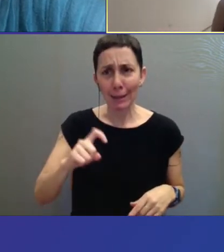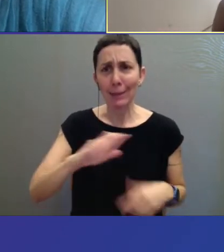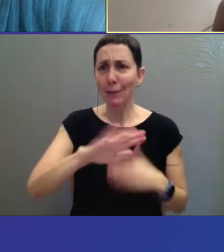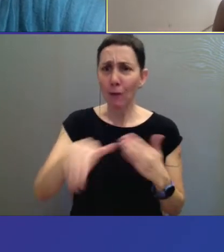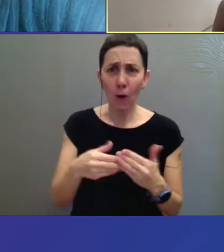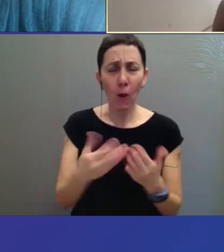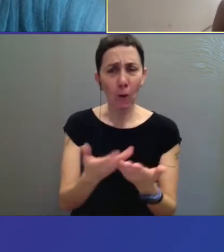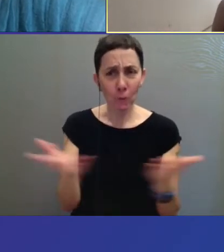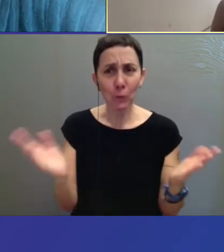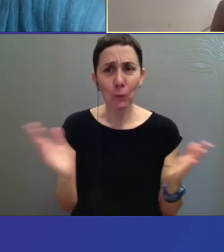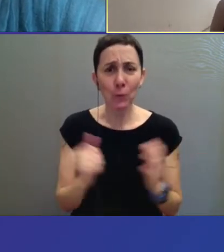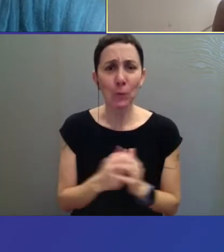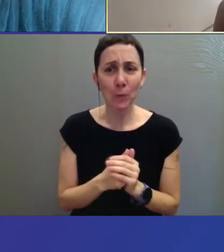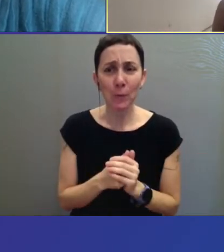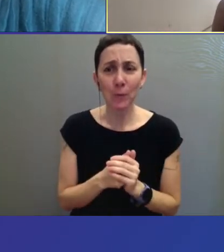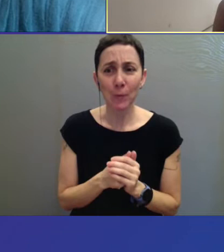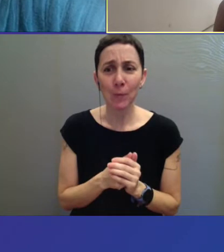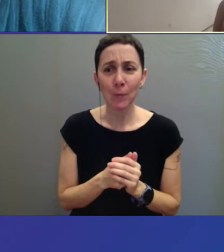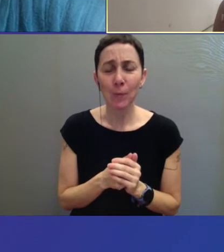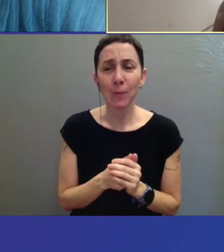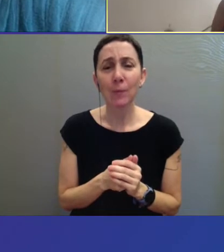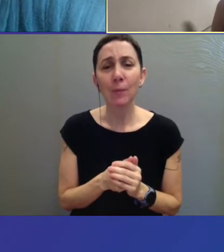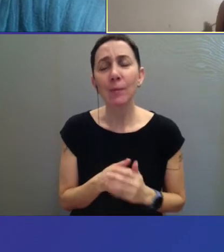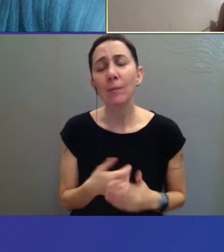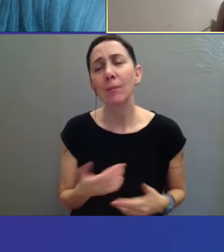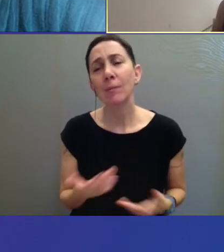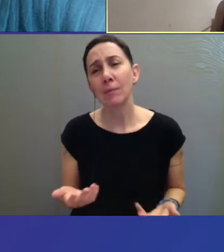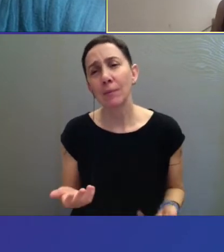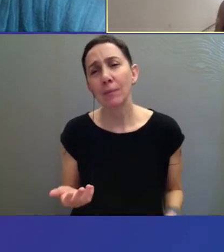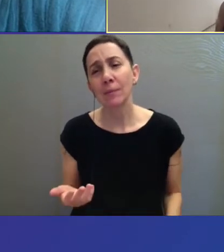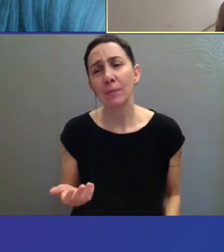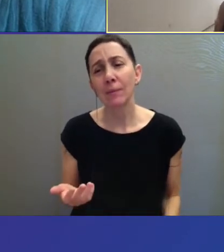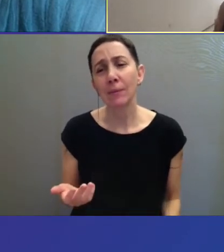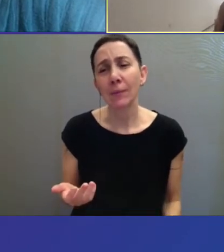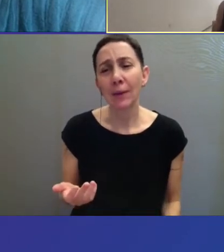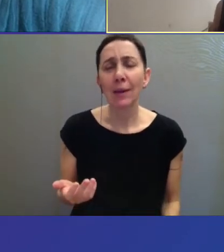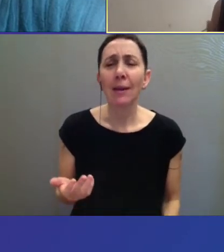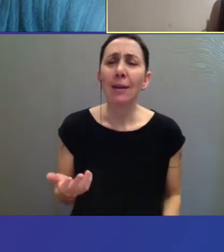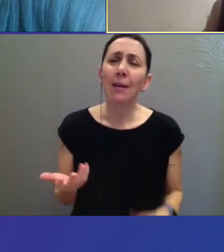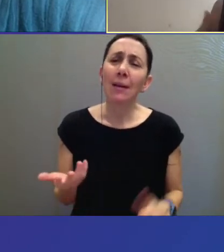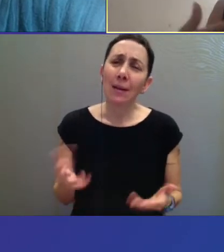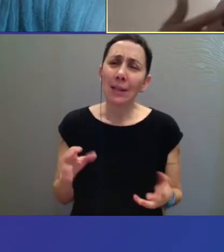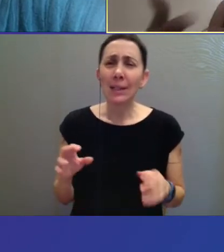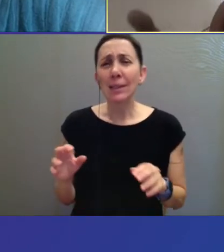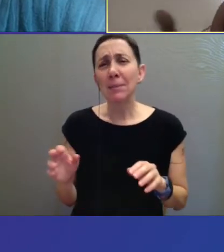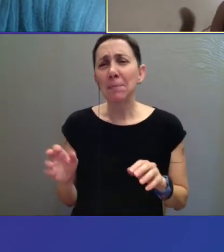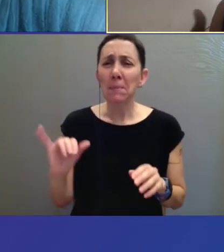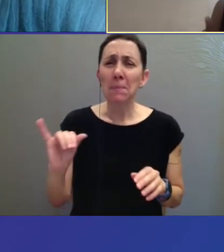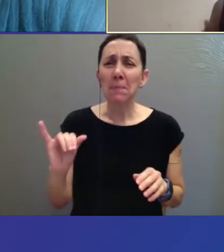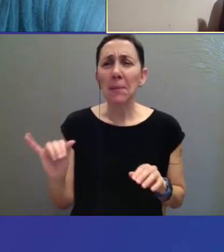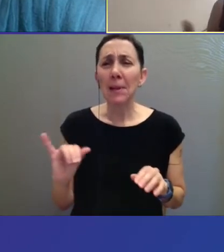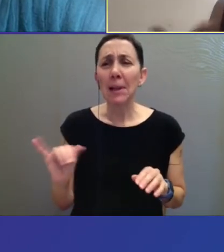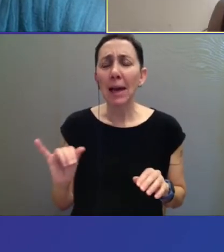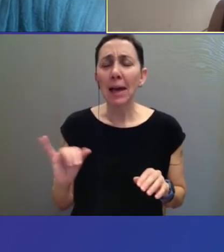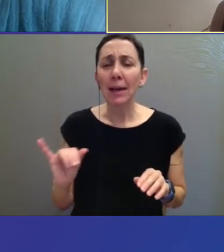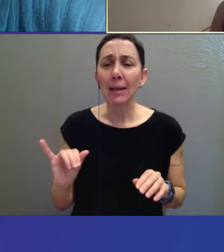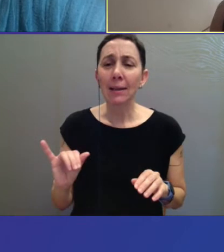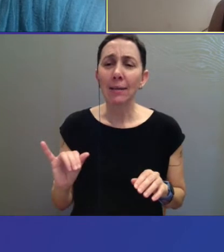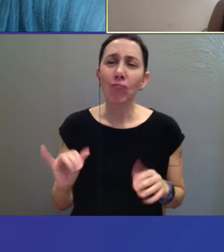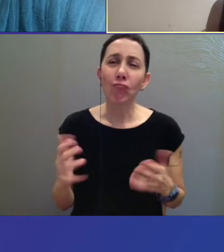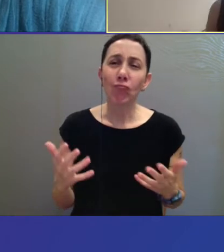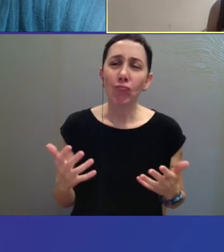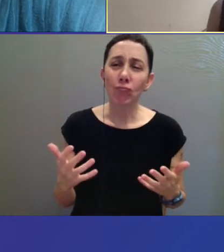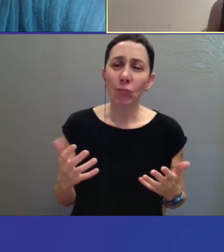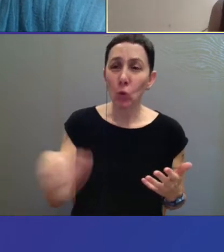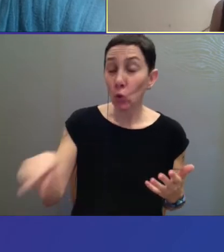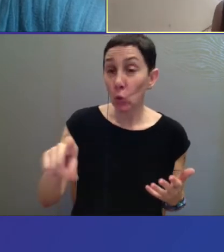you in the same, in ways, a different way, but in a reciprocal way that